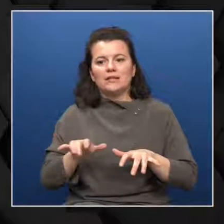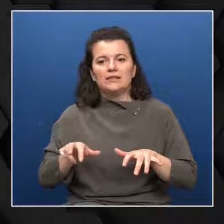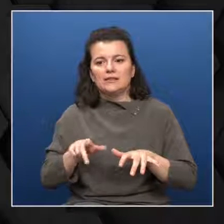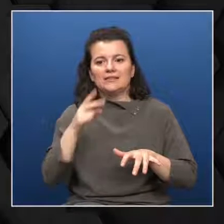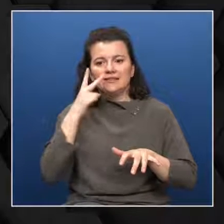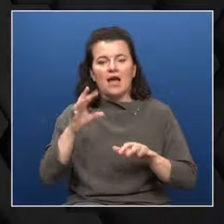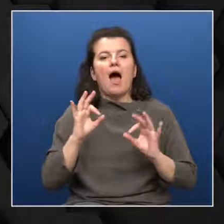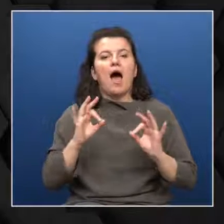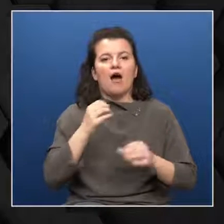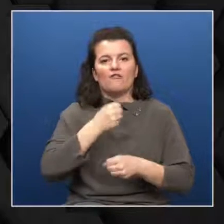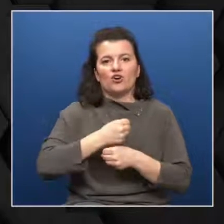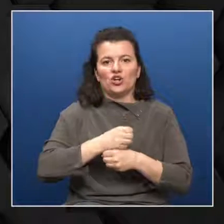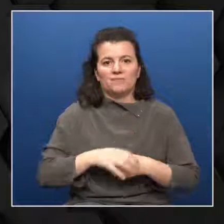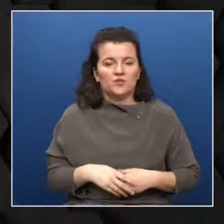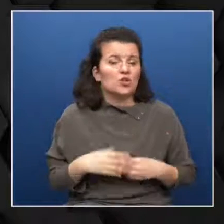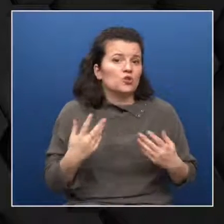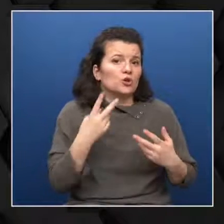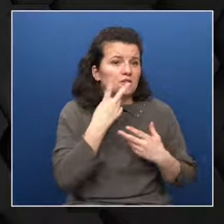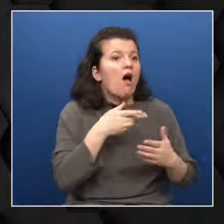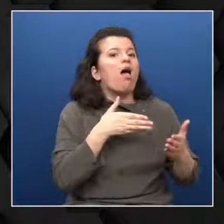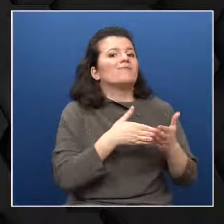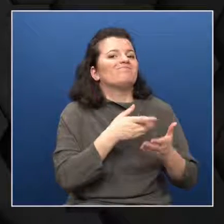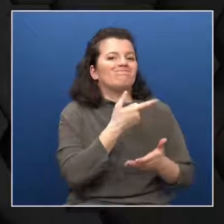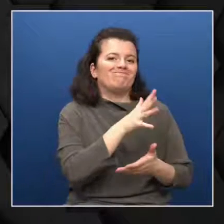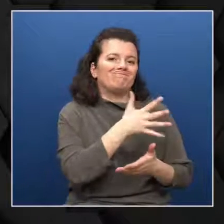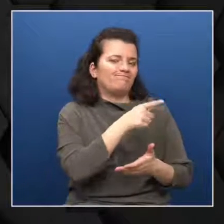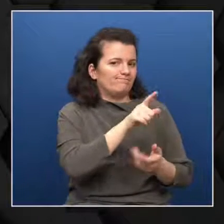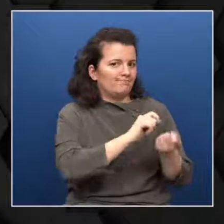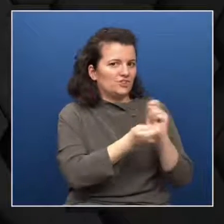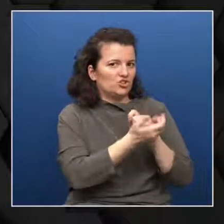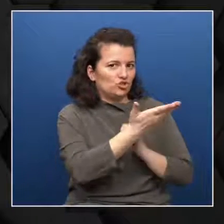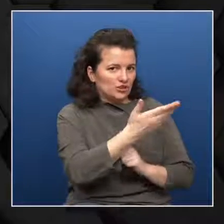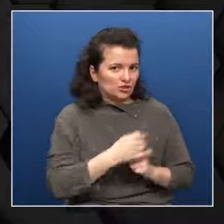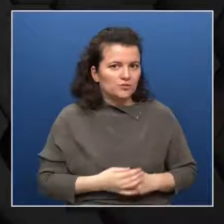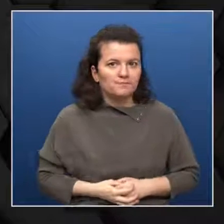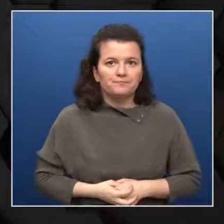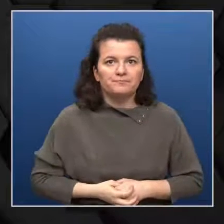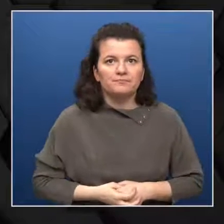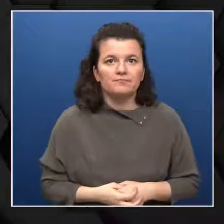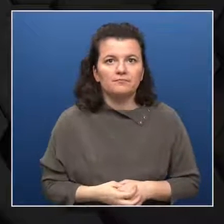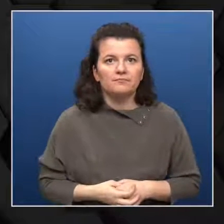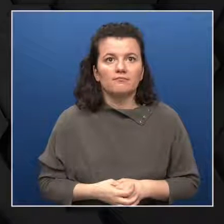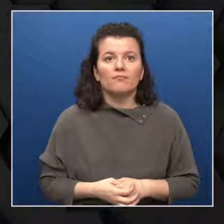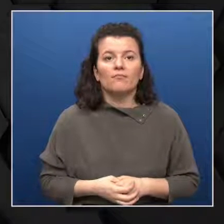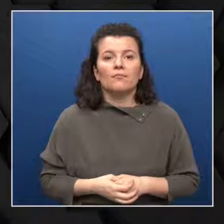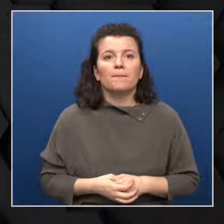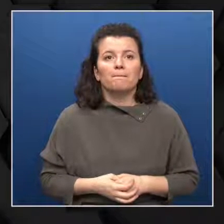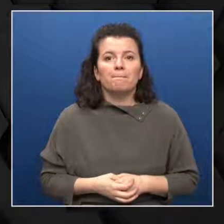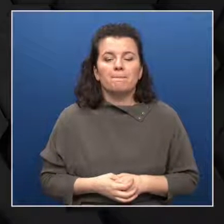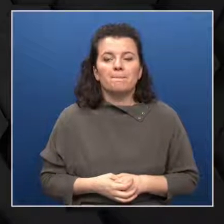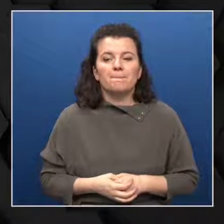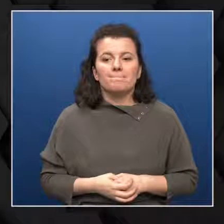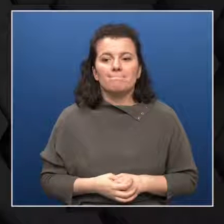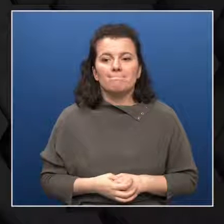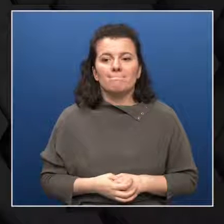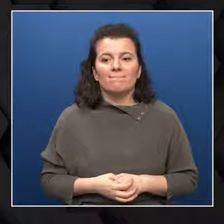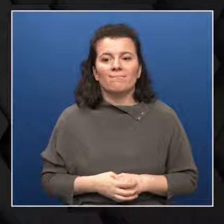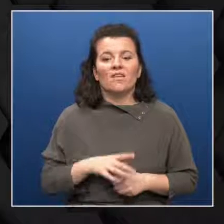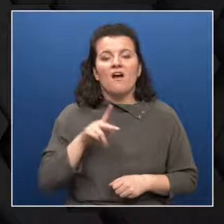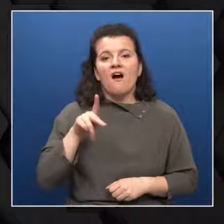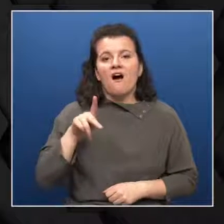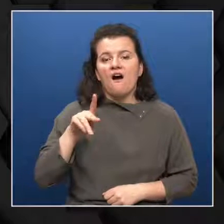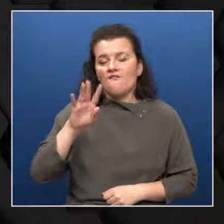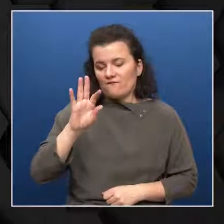you have any issues. So I'm going to switch on something called FastPass. There's assessment also, which is a long list that you can manually do. But the FastPass gives